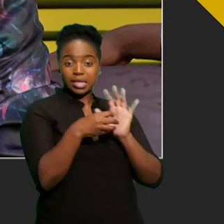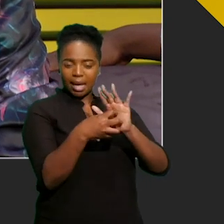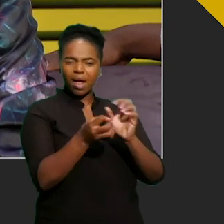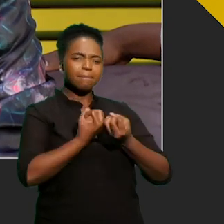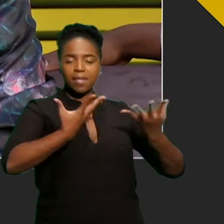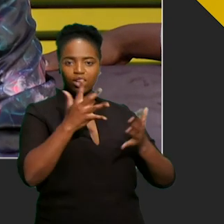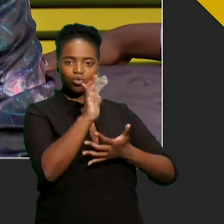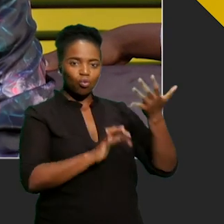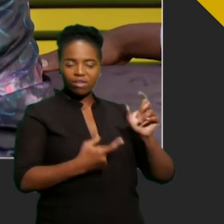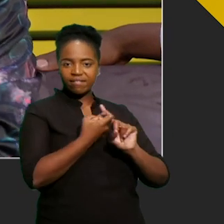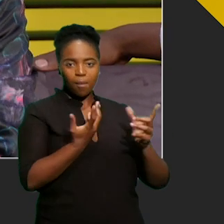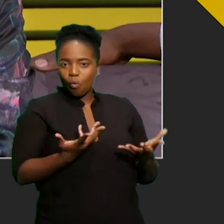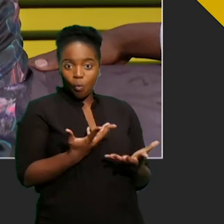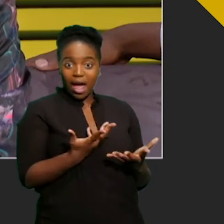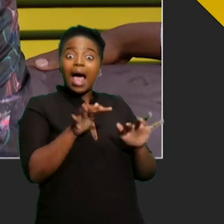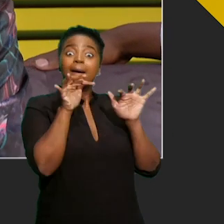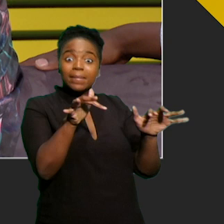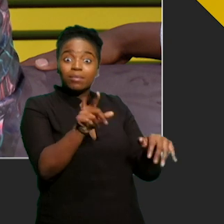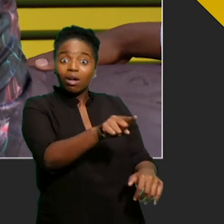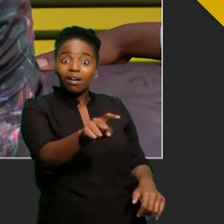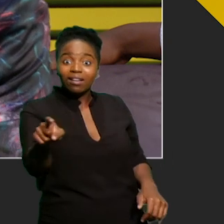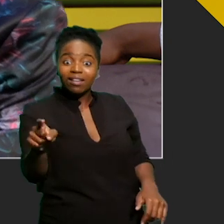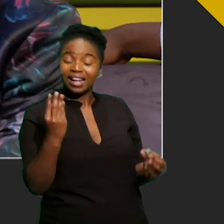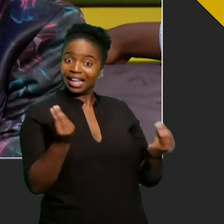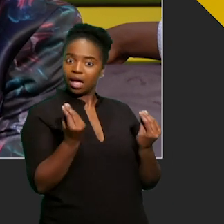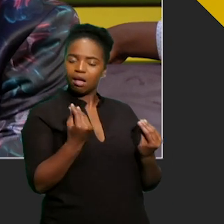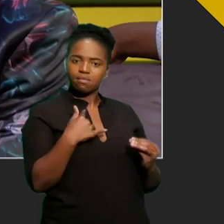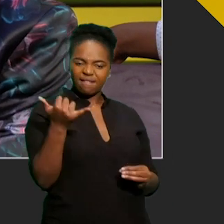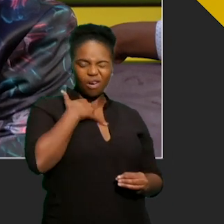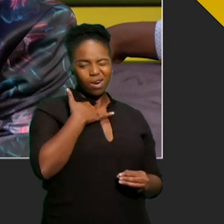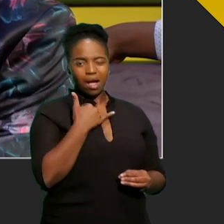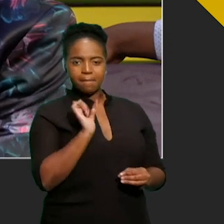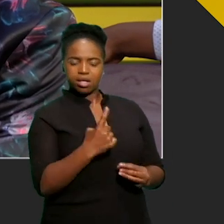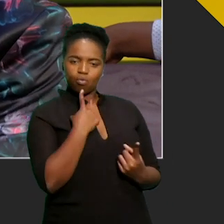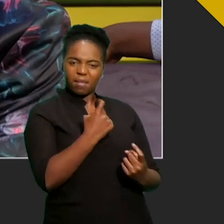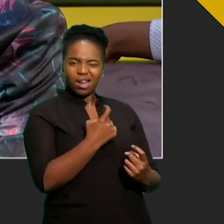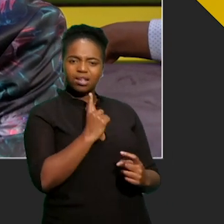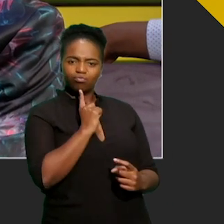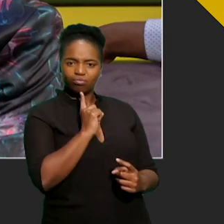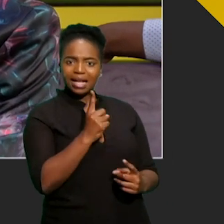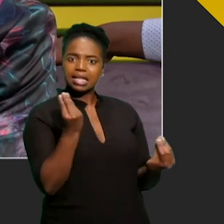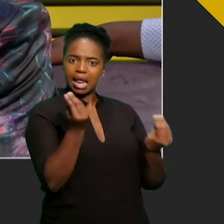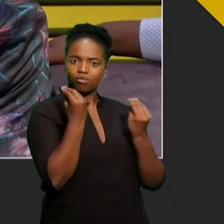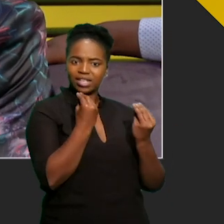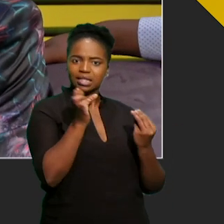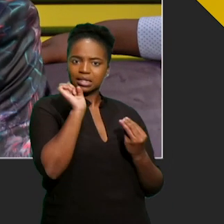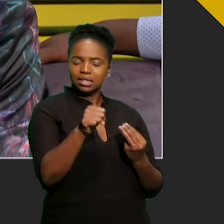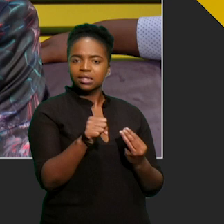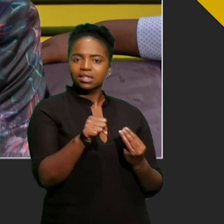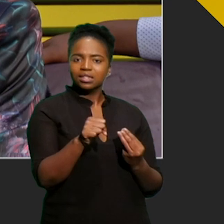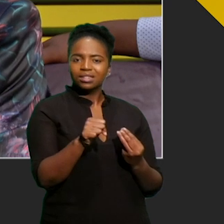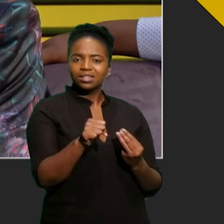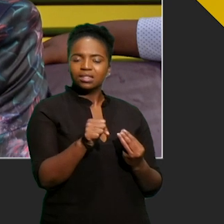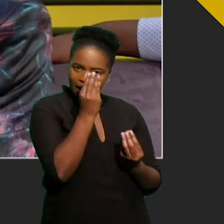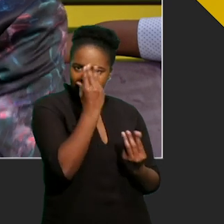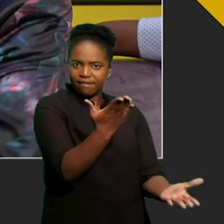lot of these stories come from the very same people that will be coming on this space and complaining. Like, the very same celebrities are the ones that are giving journalists